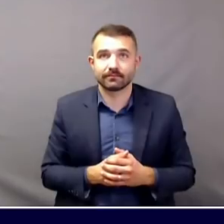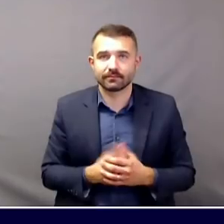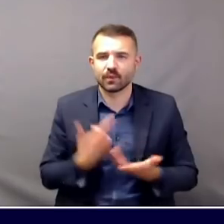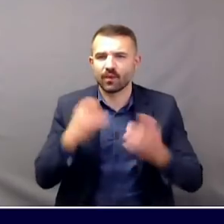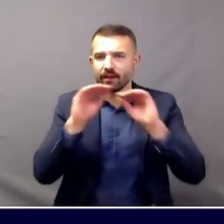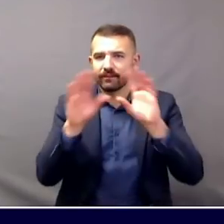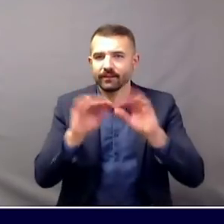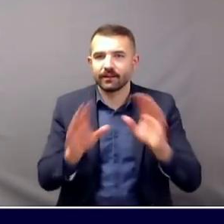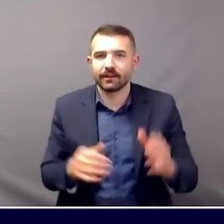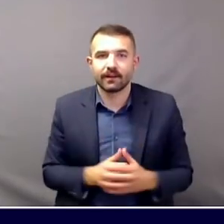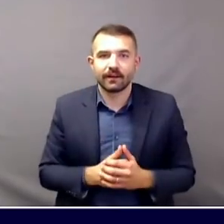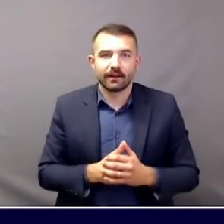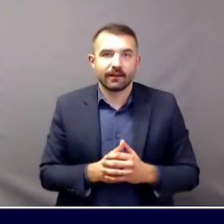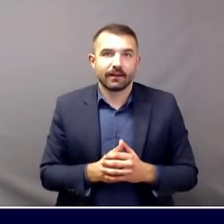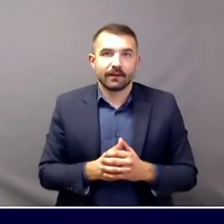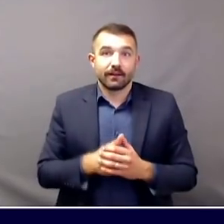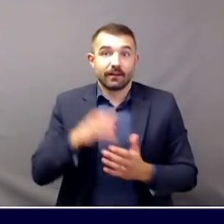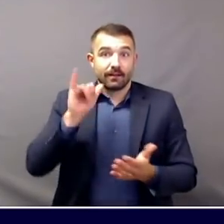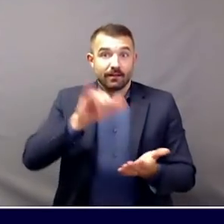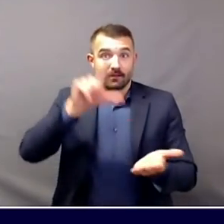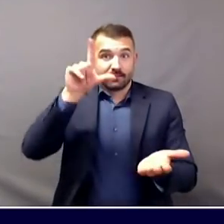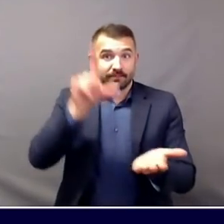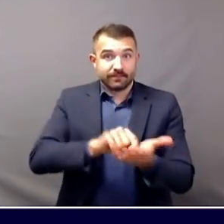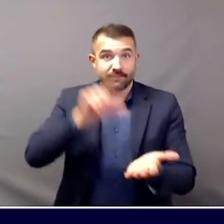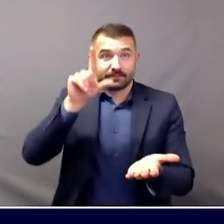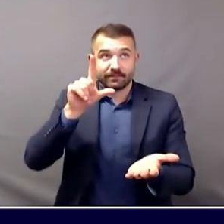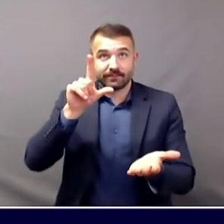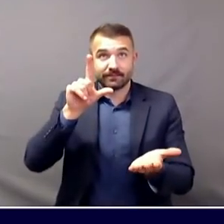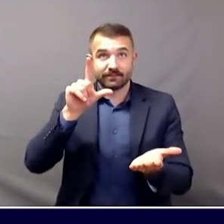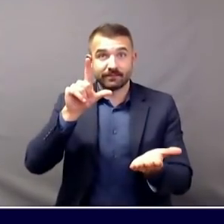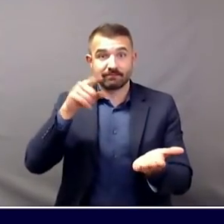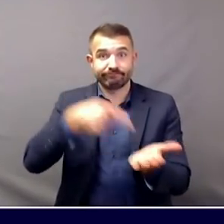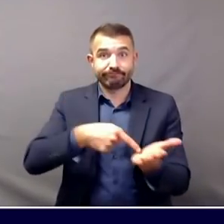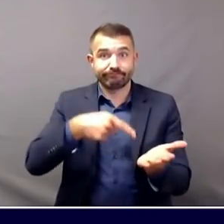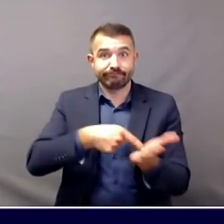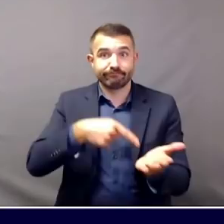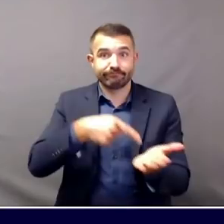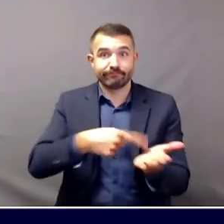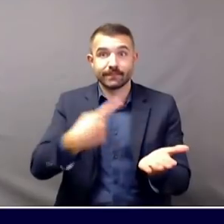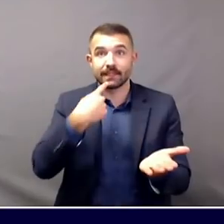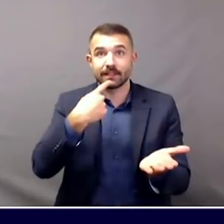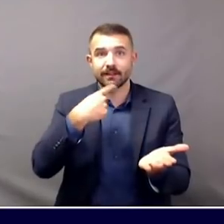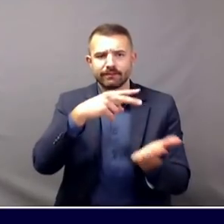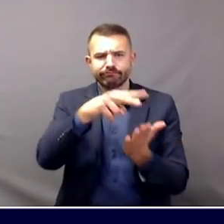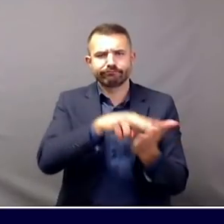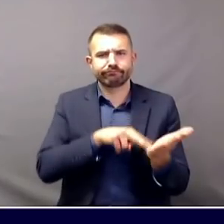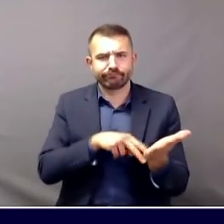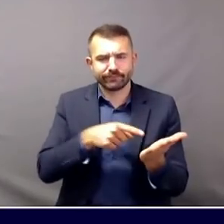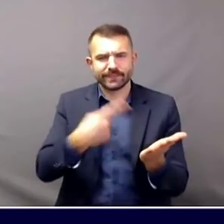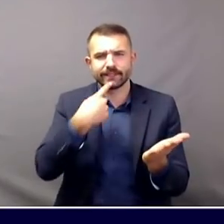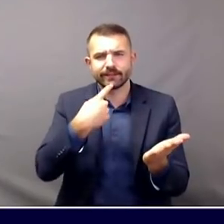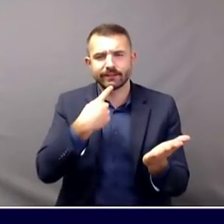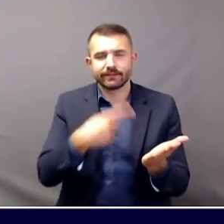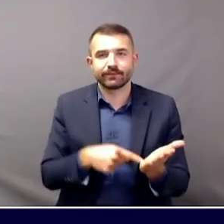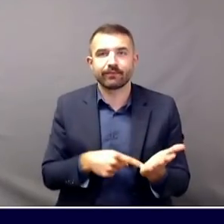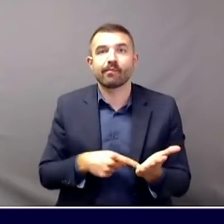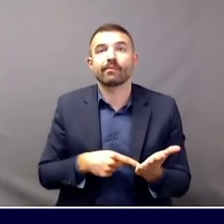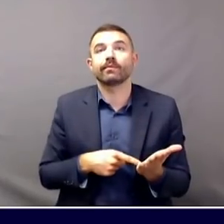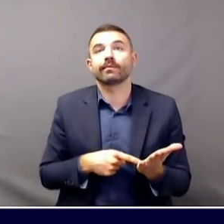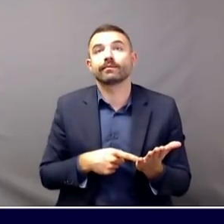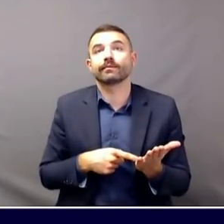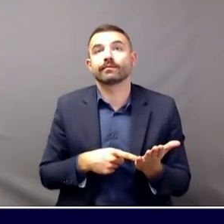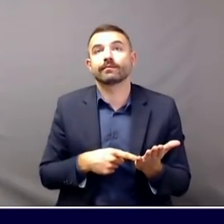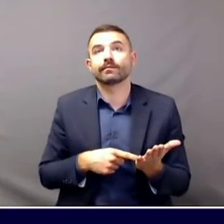that report. It mentioned that the one link of the outbreak to